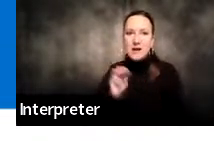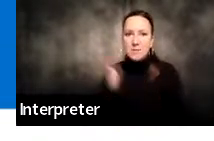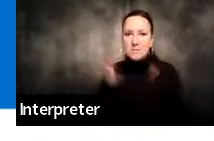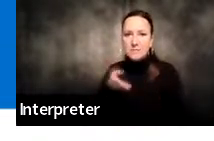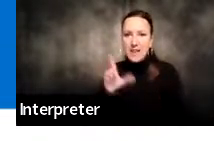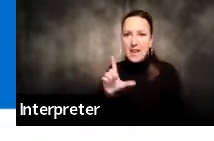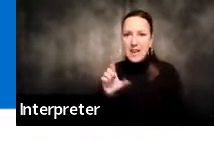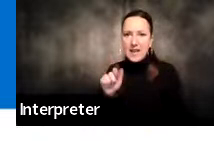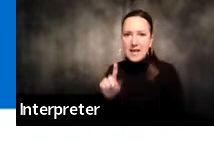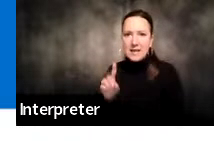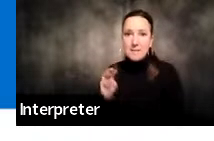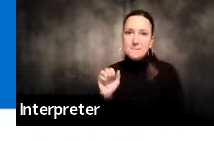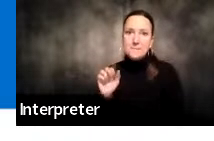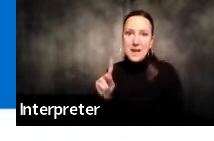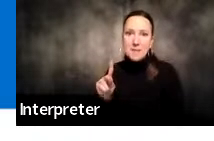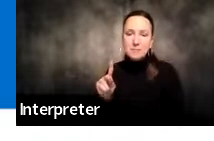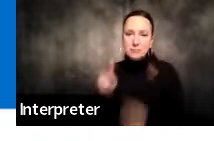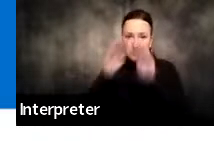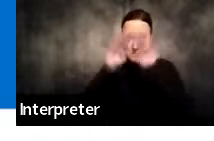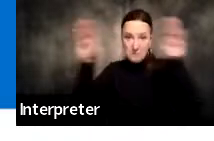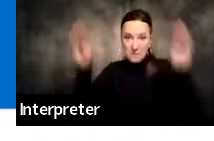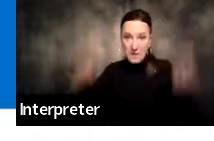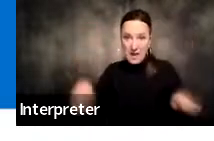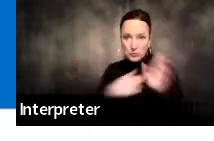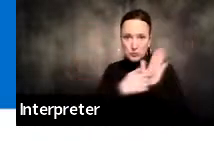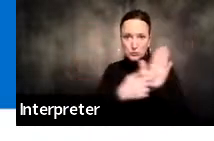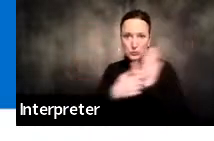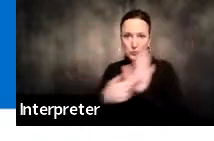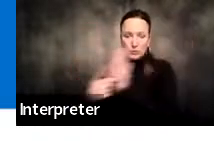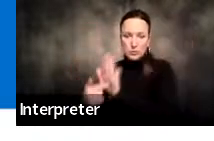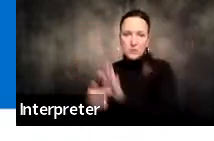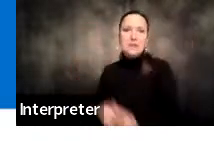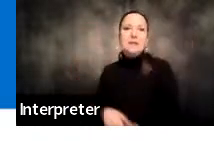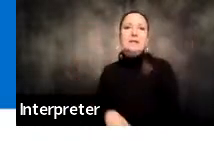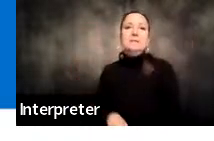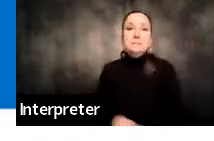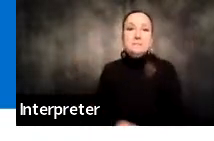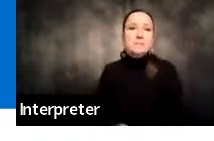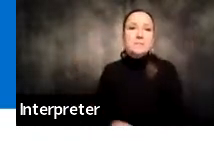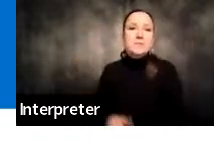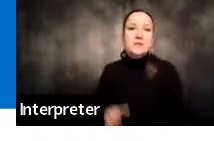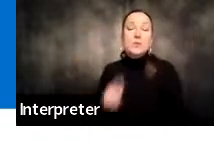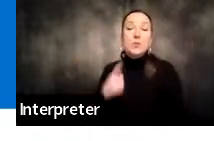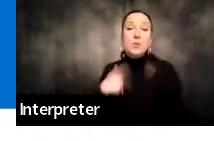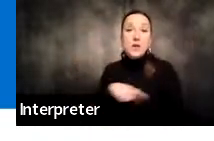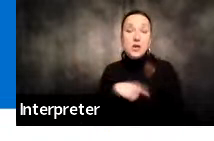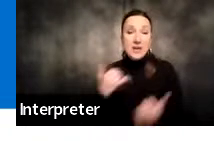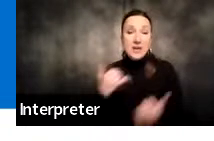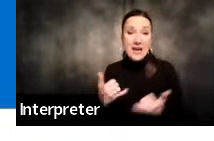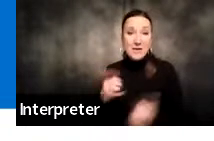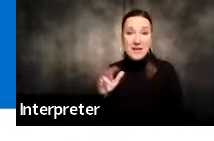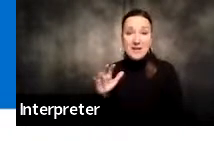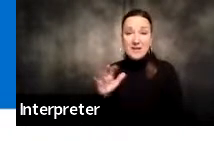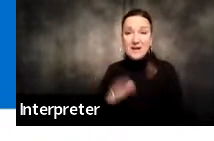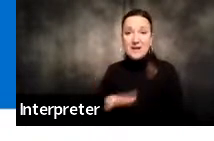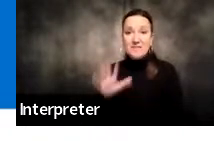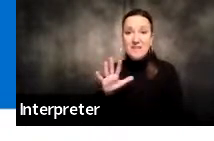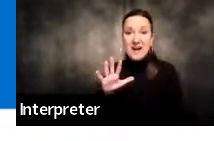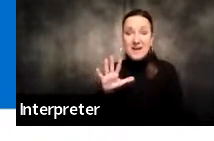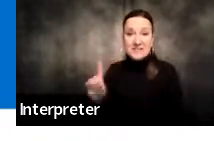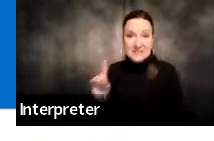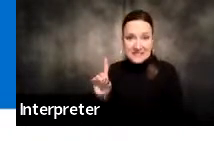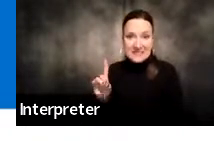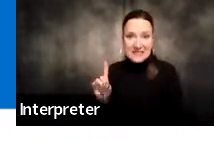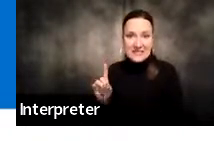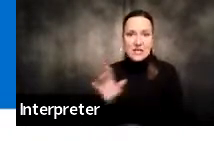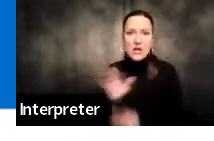There's also, we're currently working on a few blocks in ANC 5D to offer free lead service